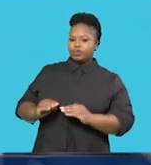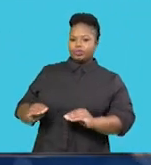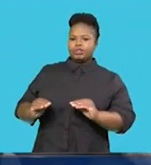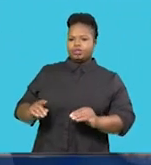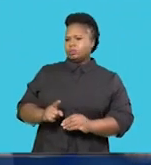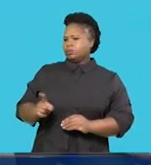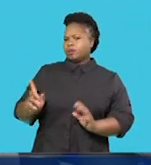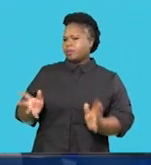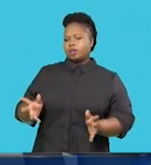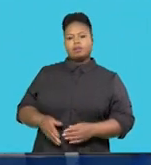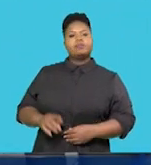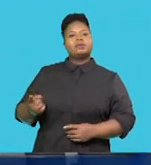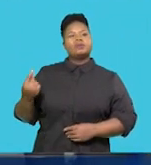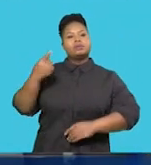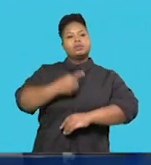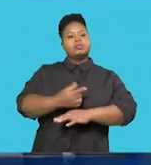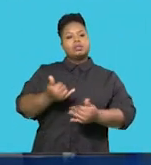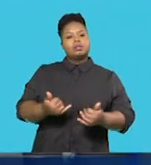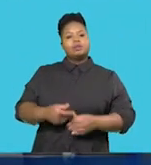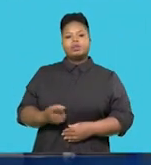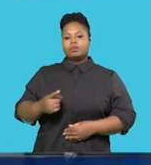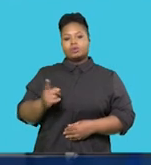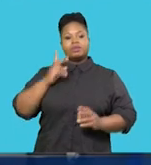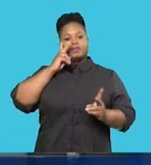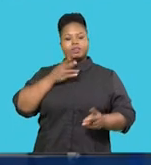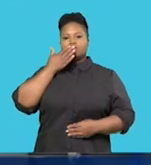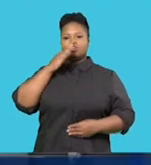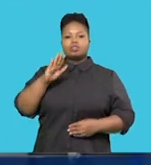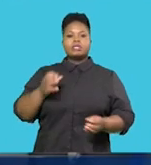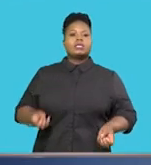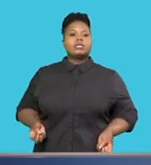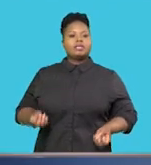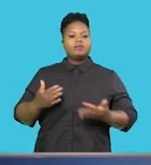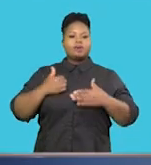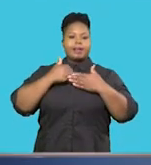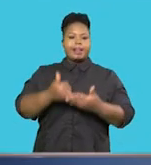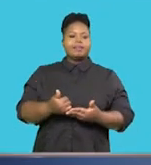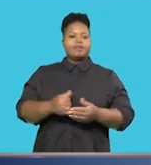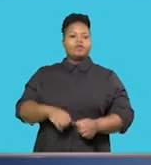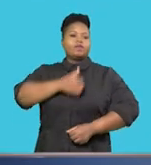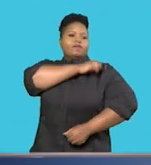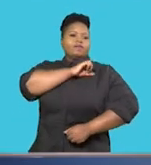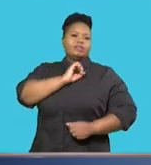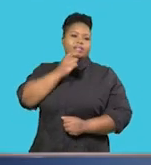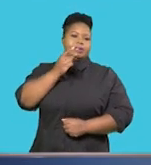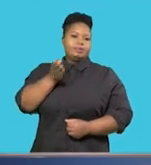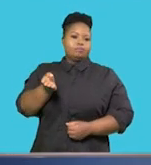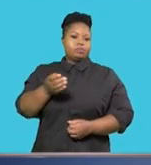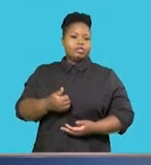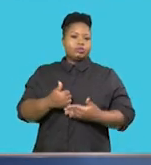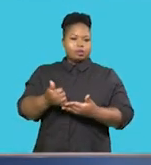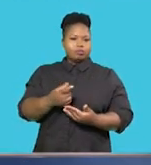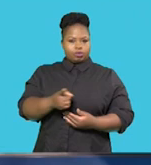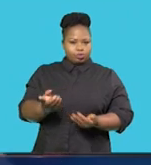ekufundiseni koko elilanga libone eliqela labatyeleli benikela ngezixhobo zoncedo lokuqala kwezi sikolo.